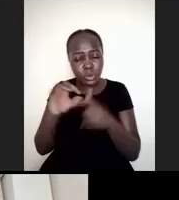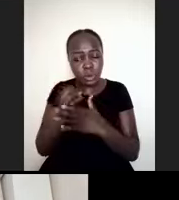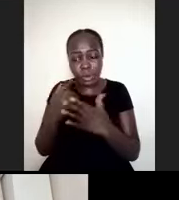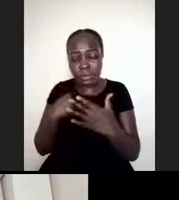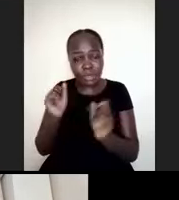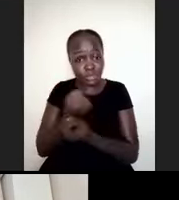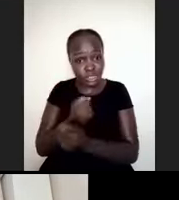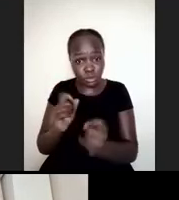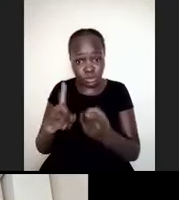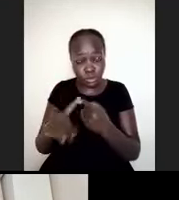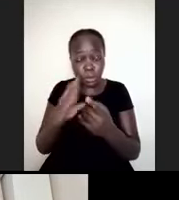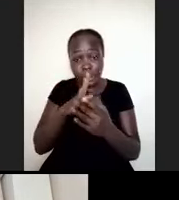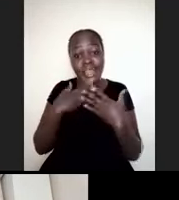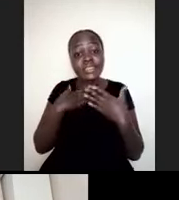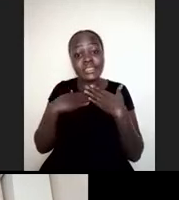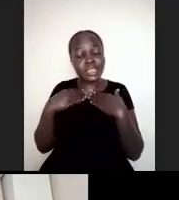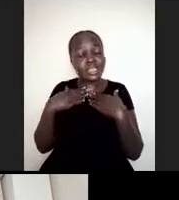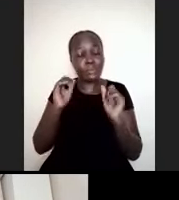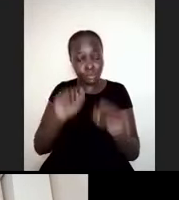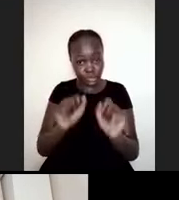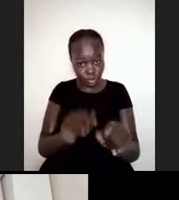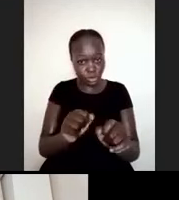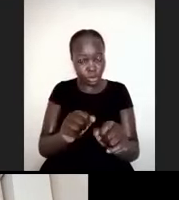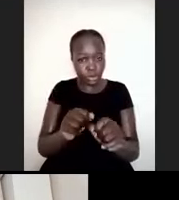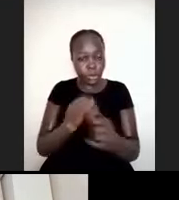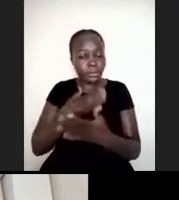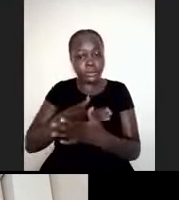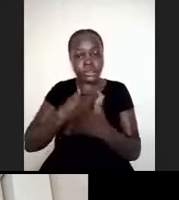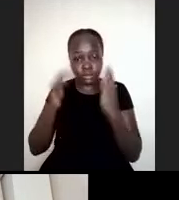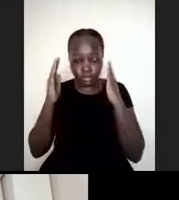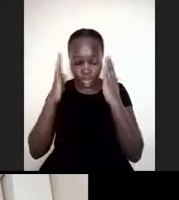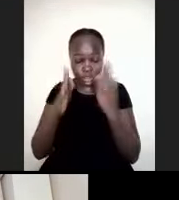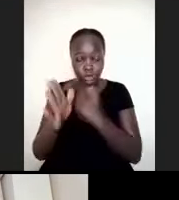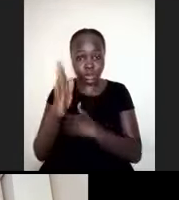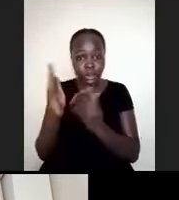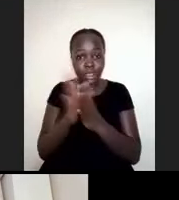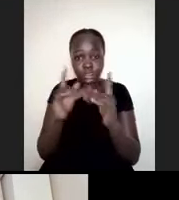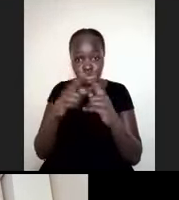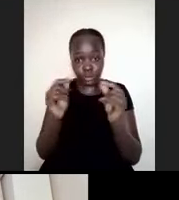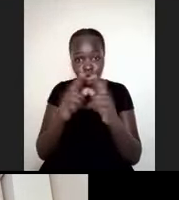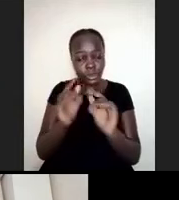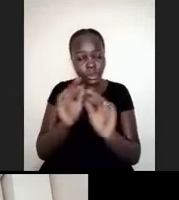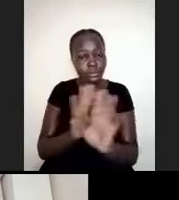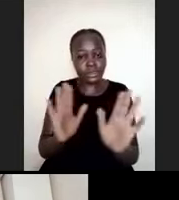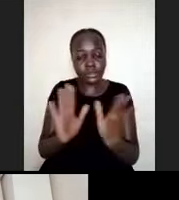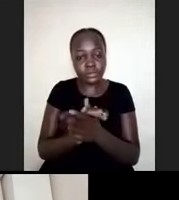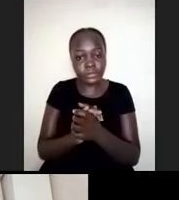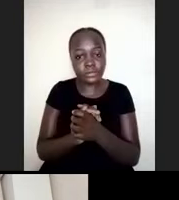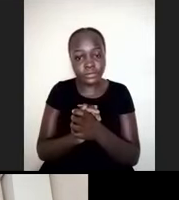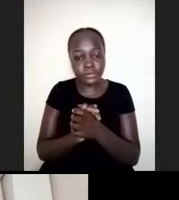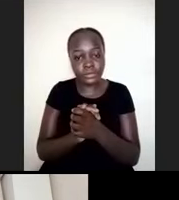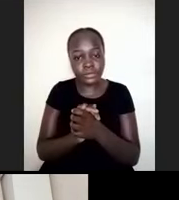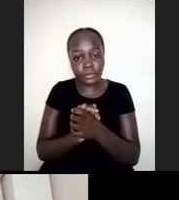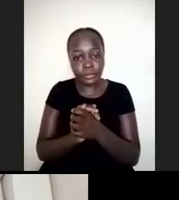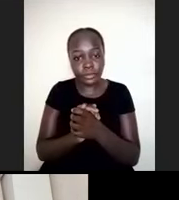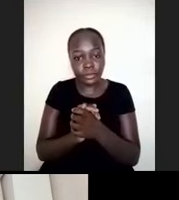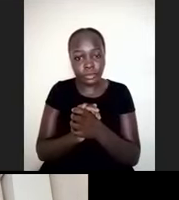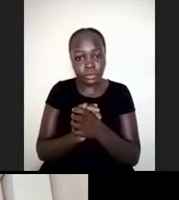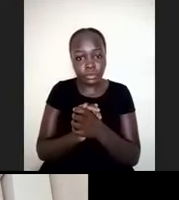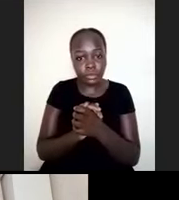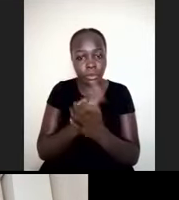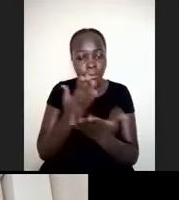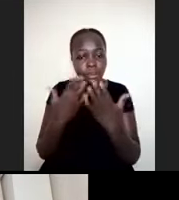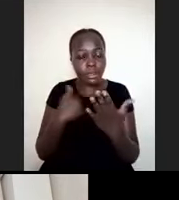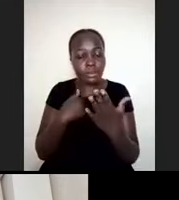focus on the Lord, focus on his word. Okay? So maybe I can just read